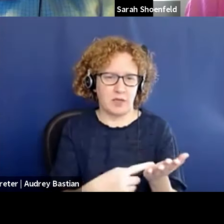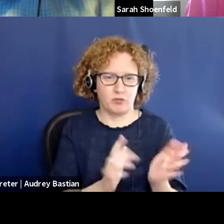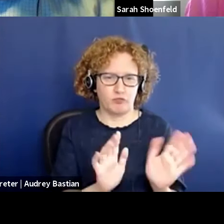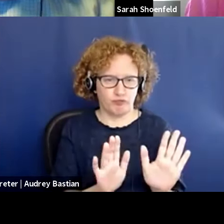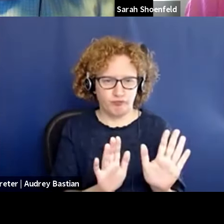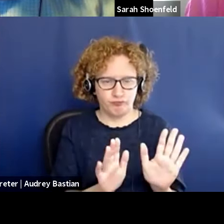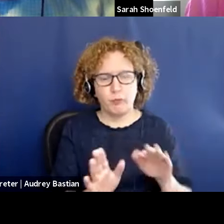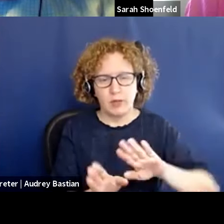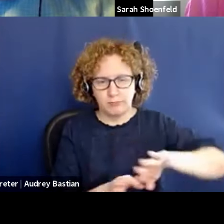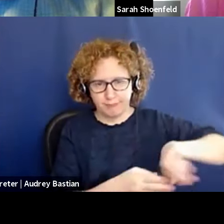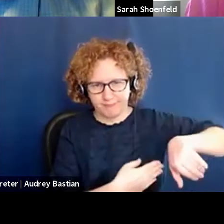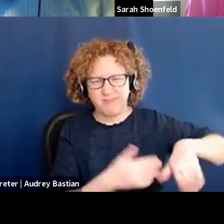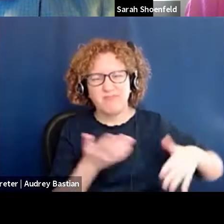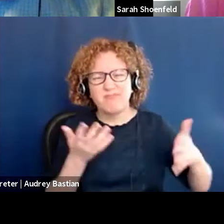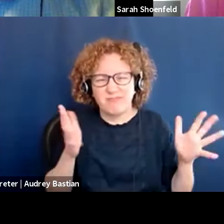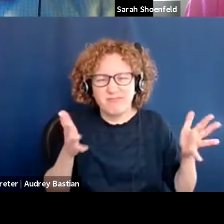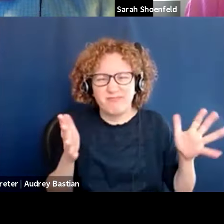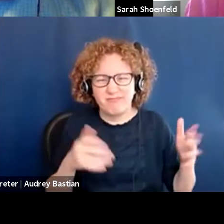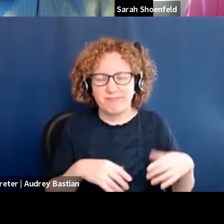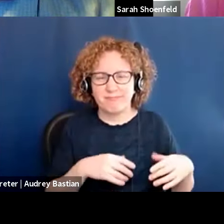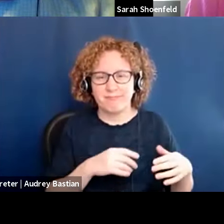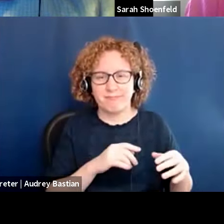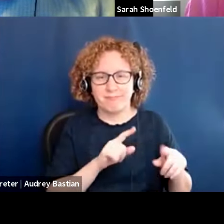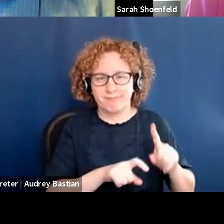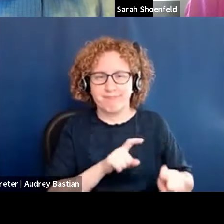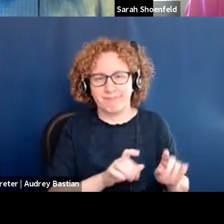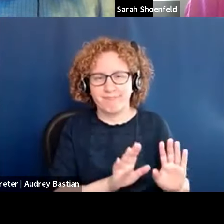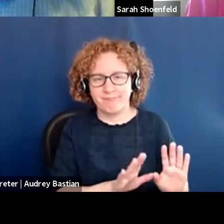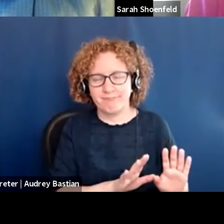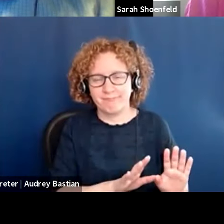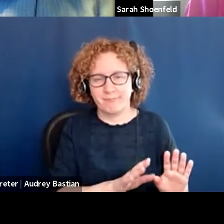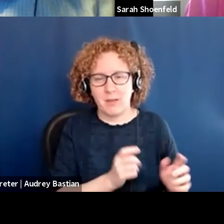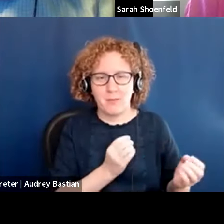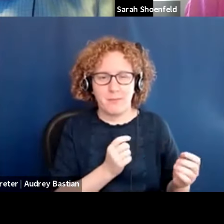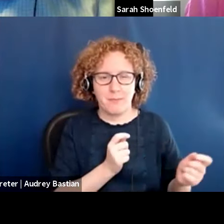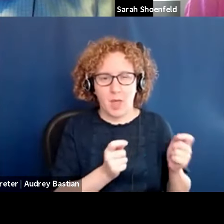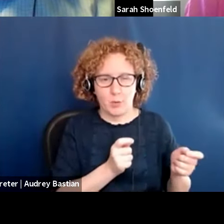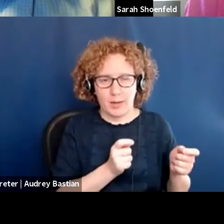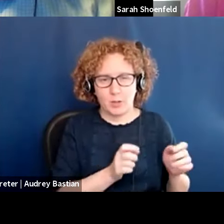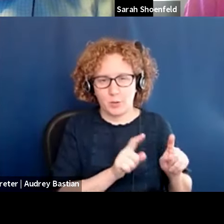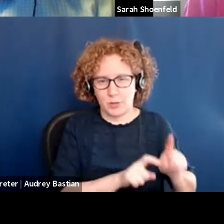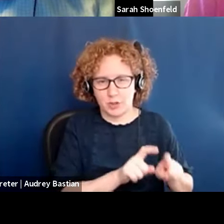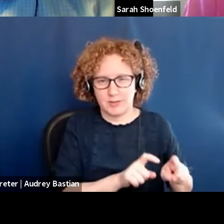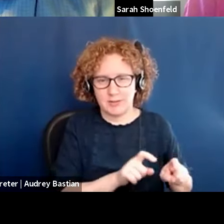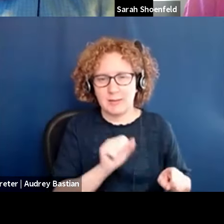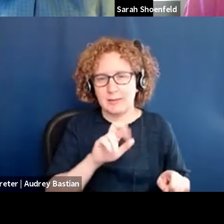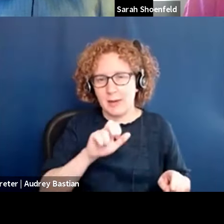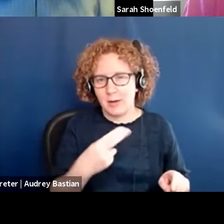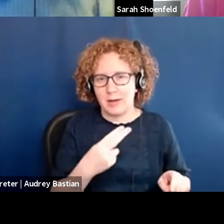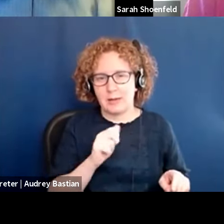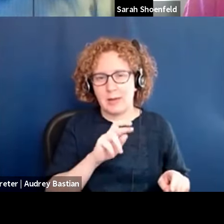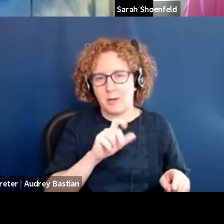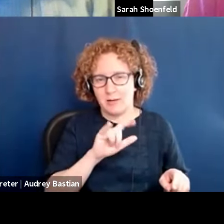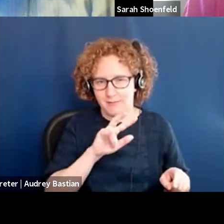this panel. I think that we've already, kind of gotten to that through the, discussion that Sarah and Carol Olivia were just